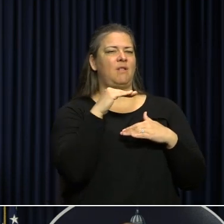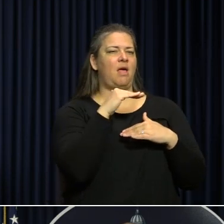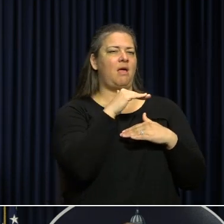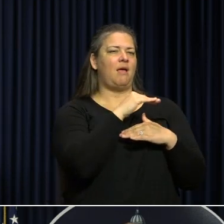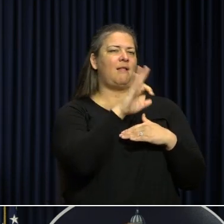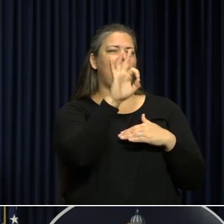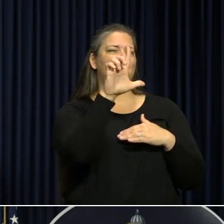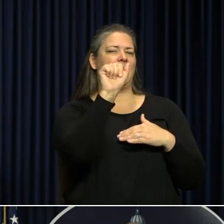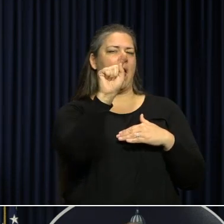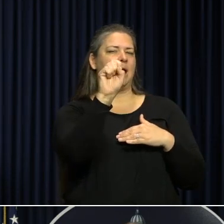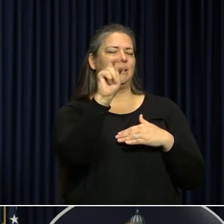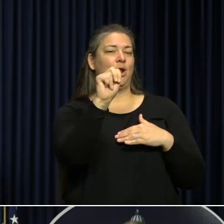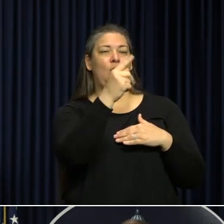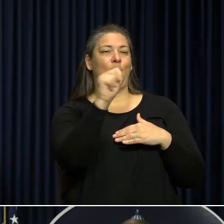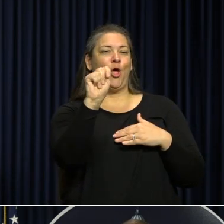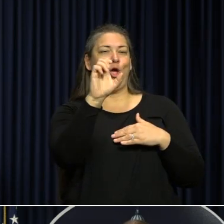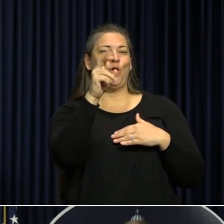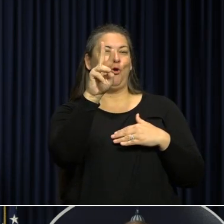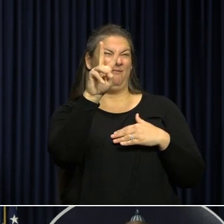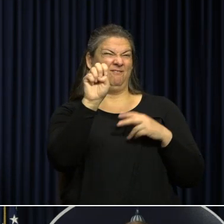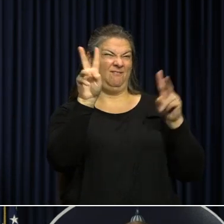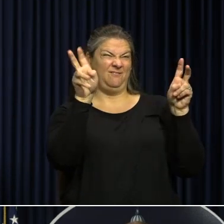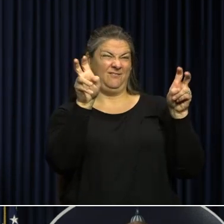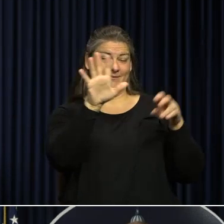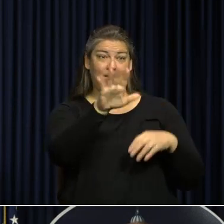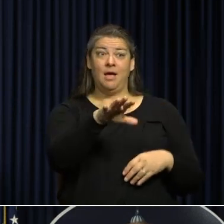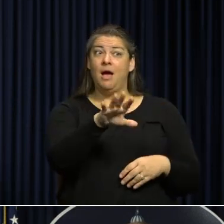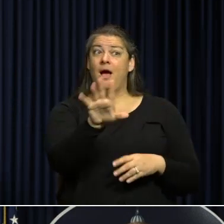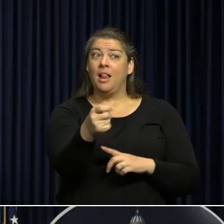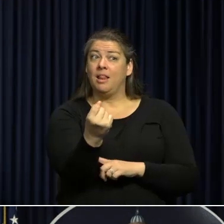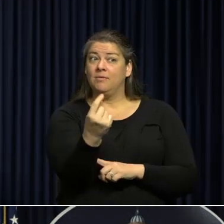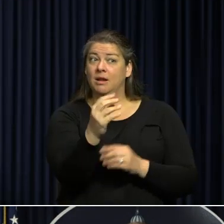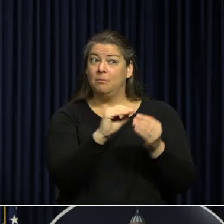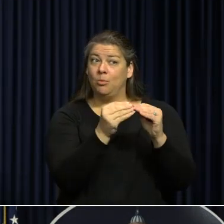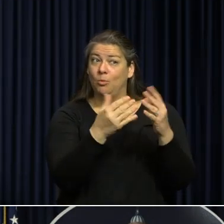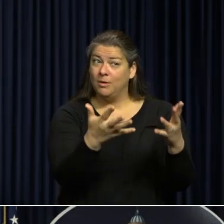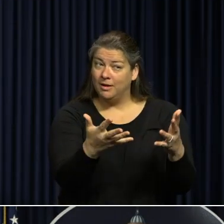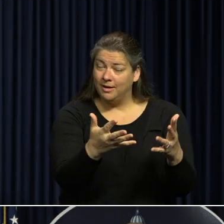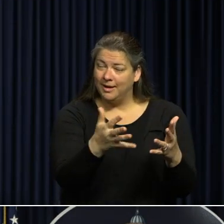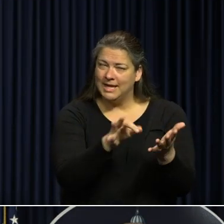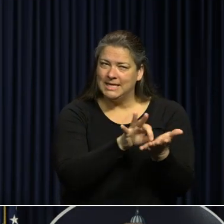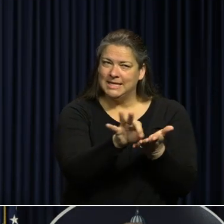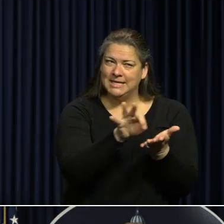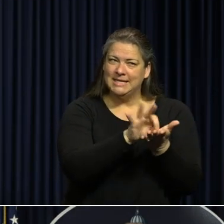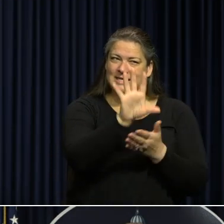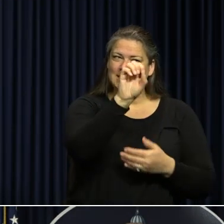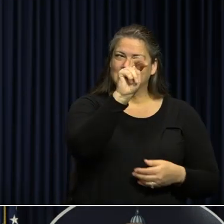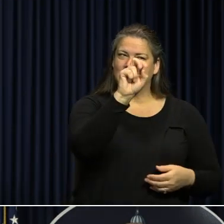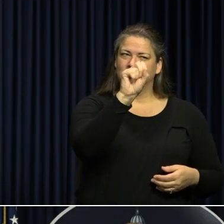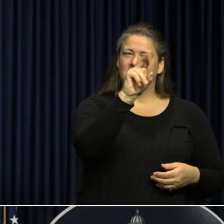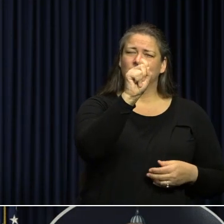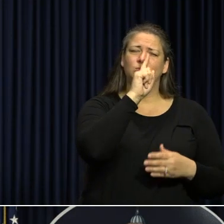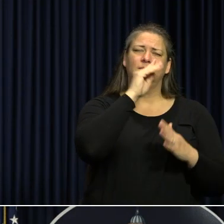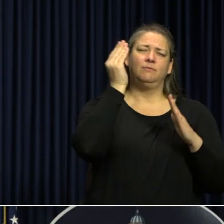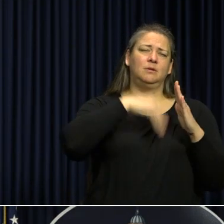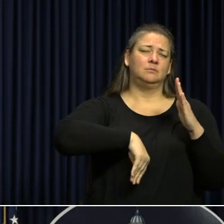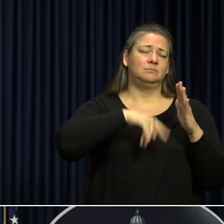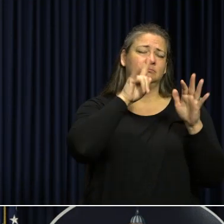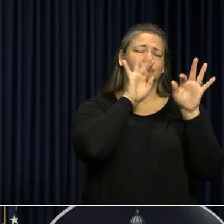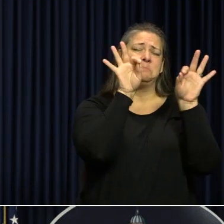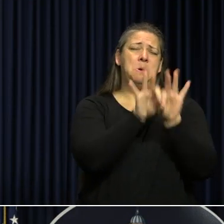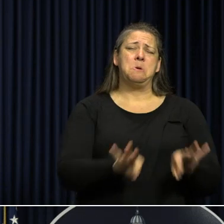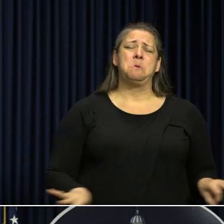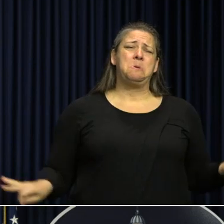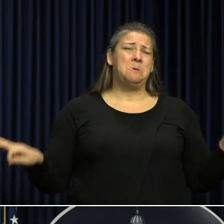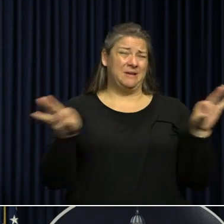plus one more. Do your census. Fill this out. It is so important. It is how we